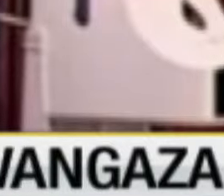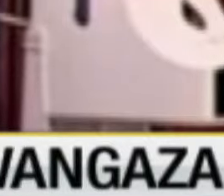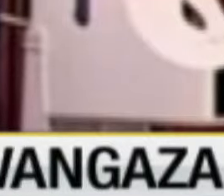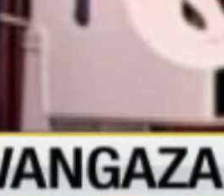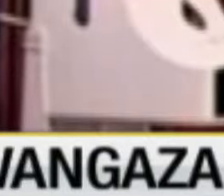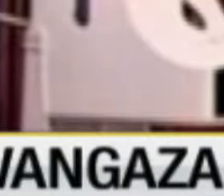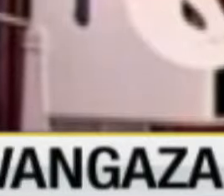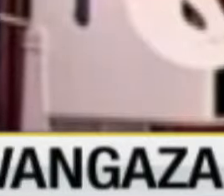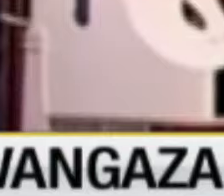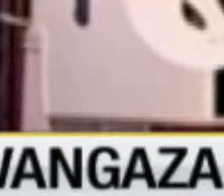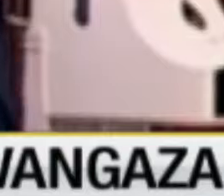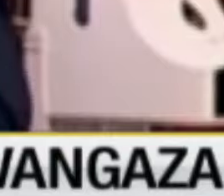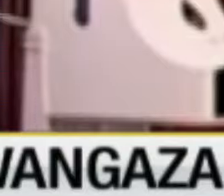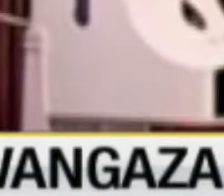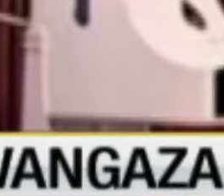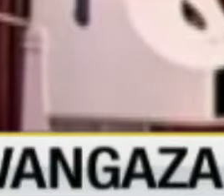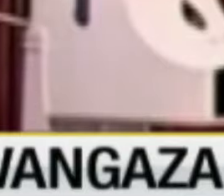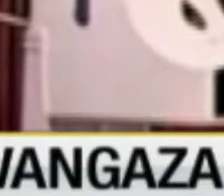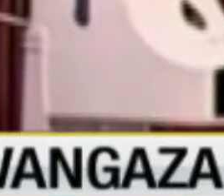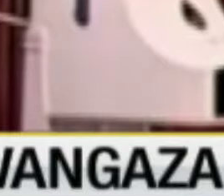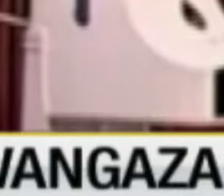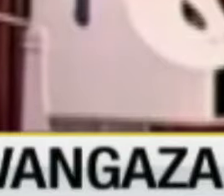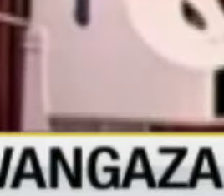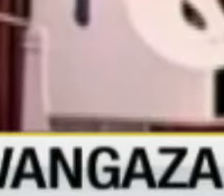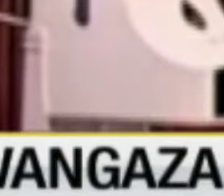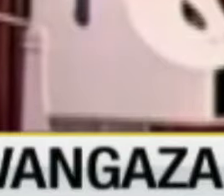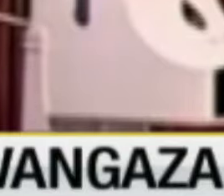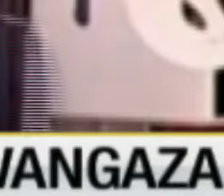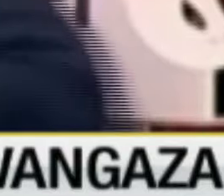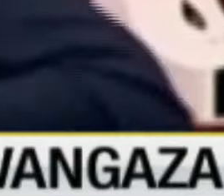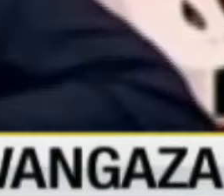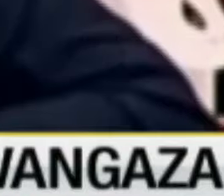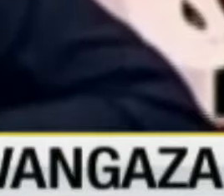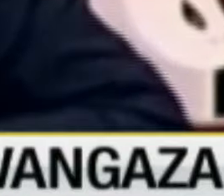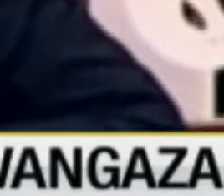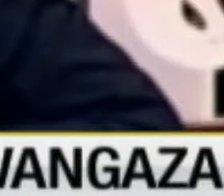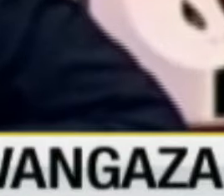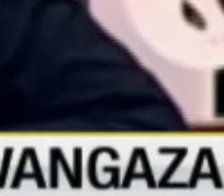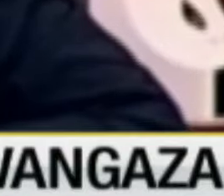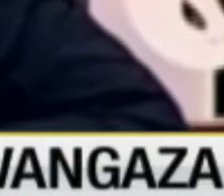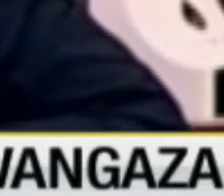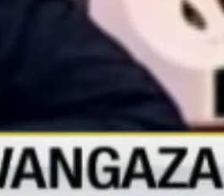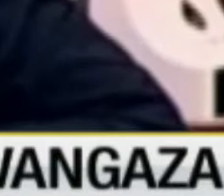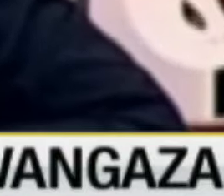you're male or you're female? Is that it, Honorable Speaker?